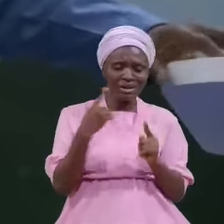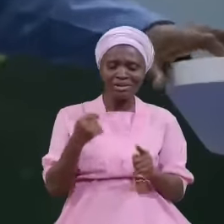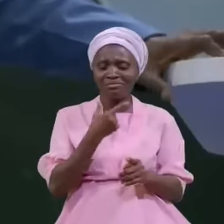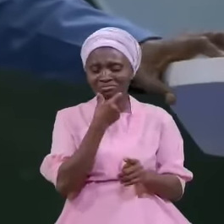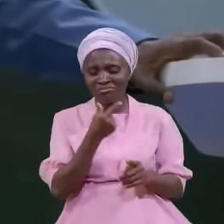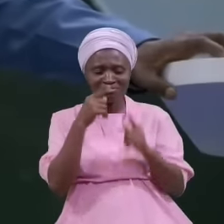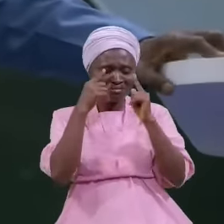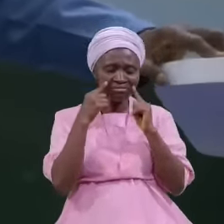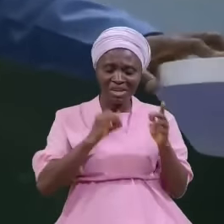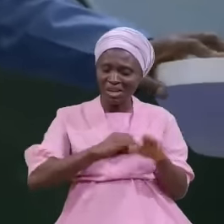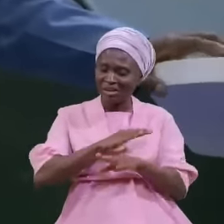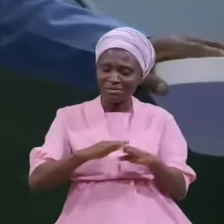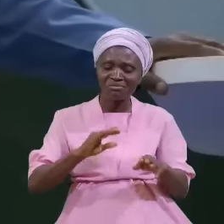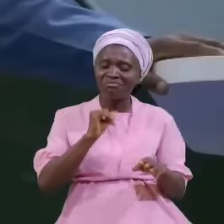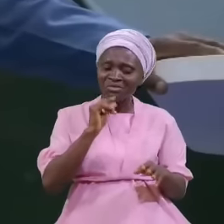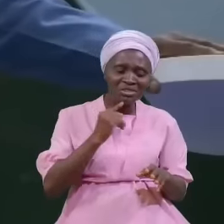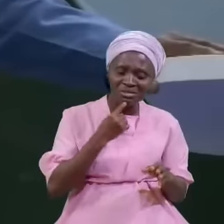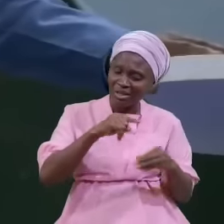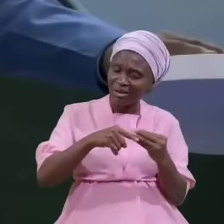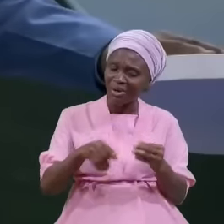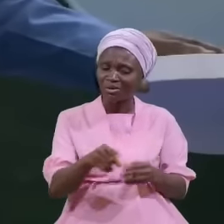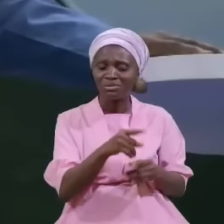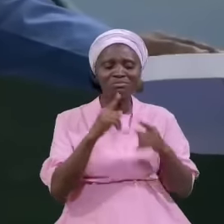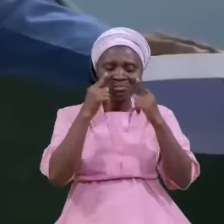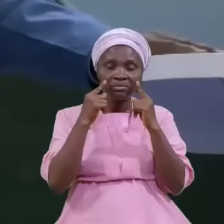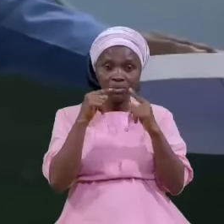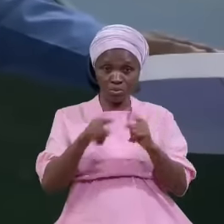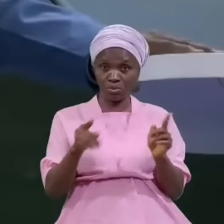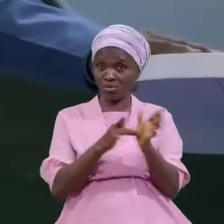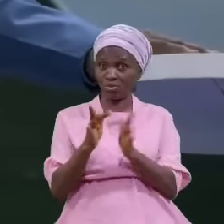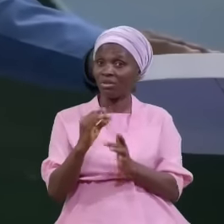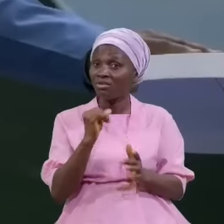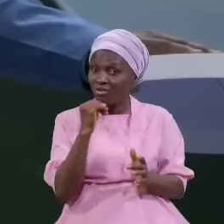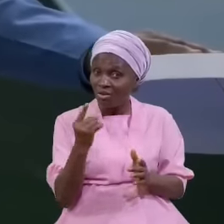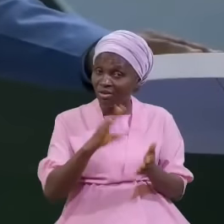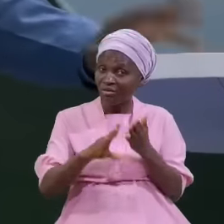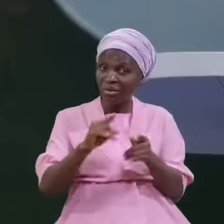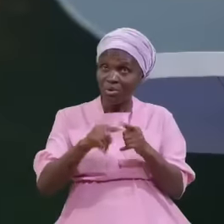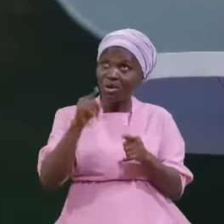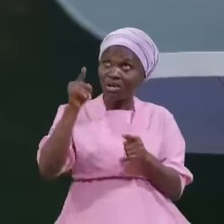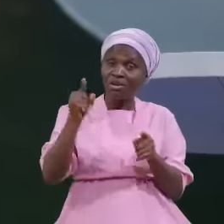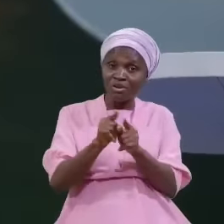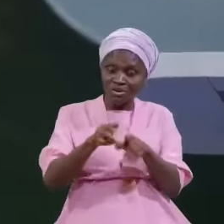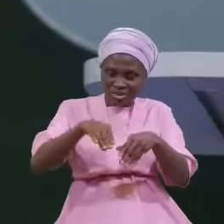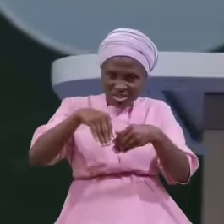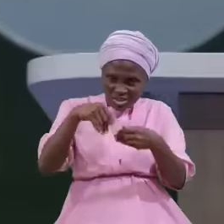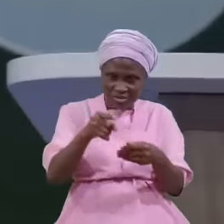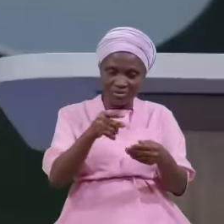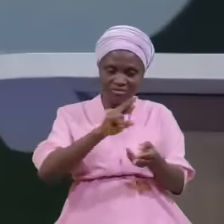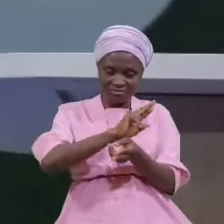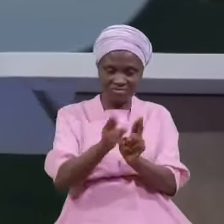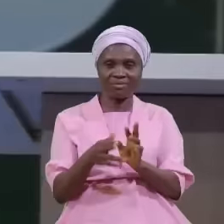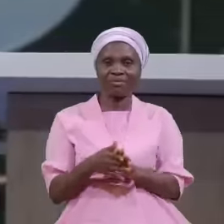but Jesus, he doesn't only forgive, he even gives you repentance. There's a kind of